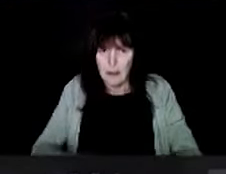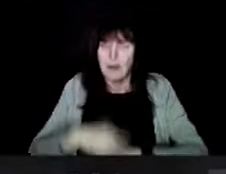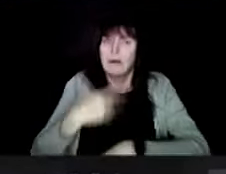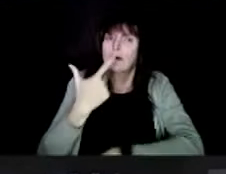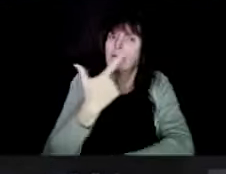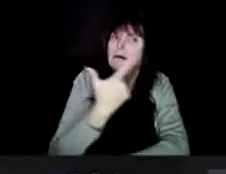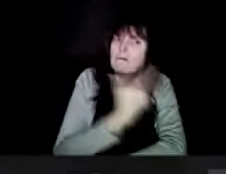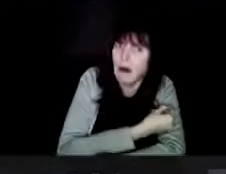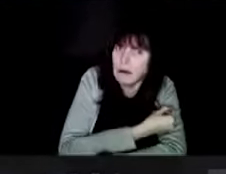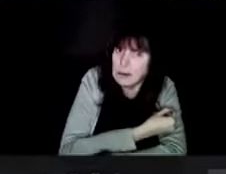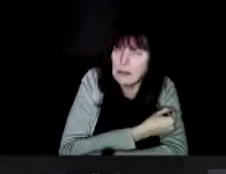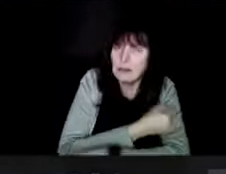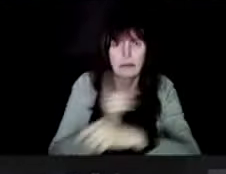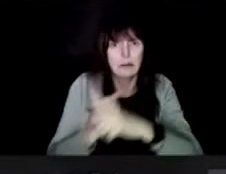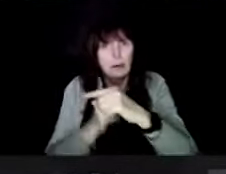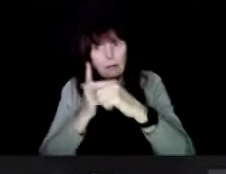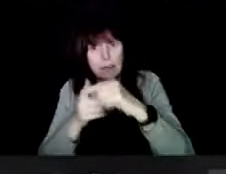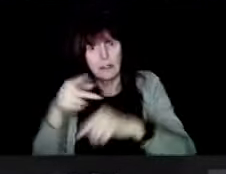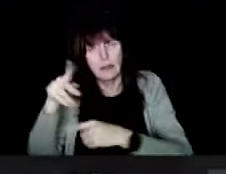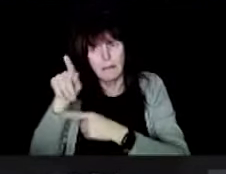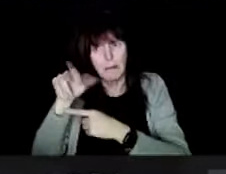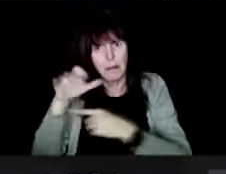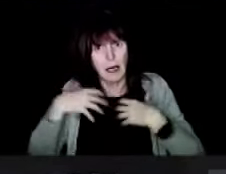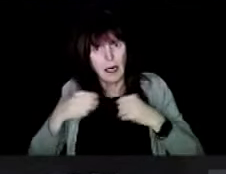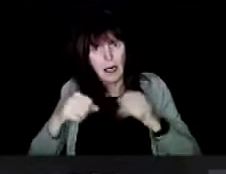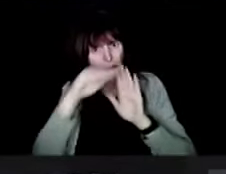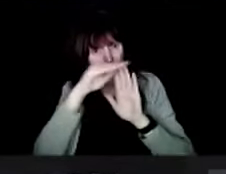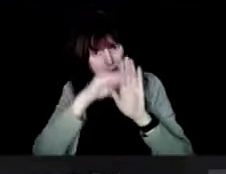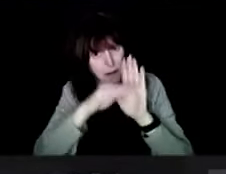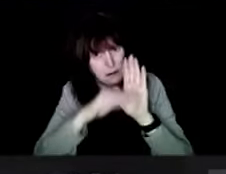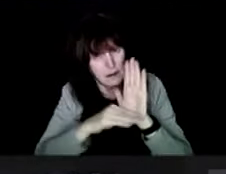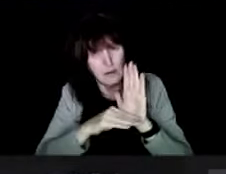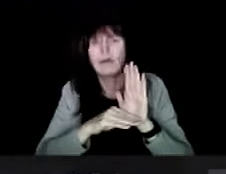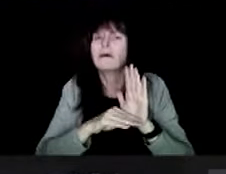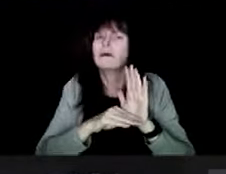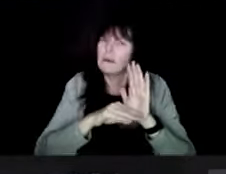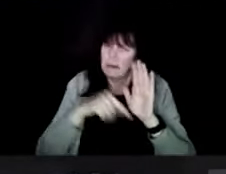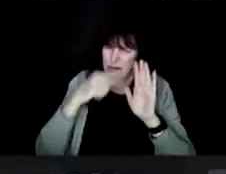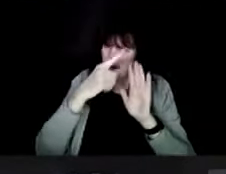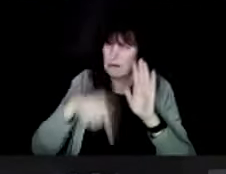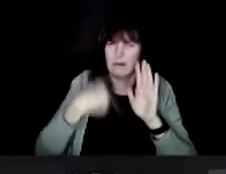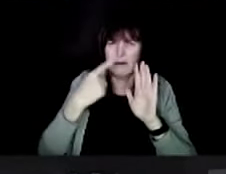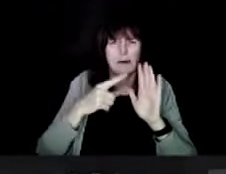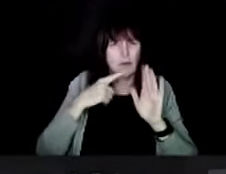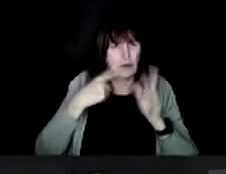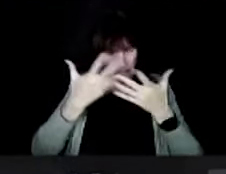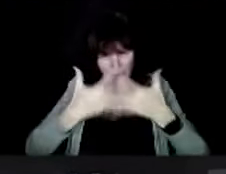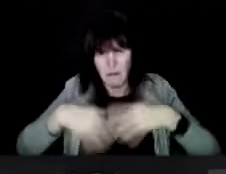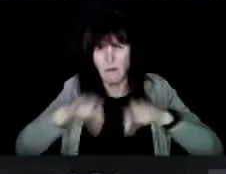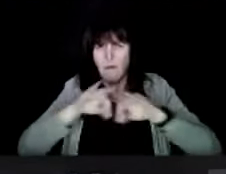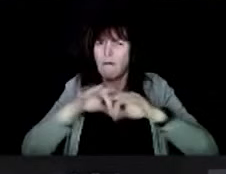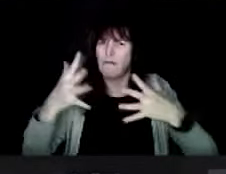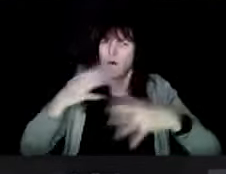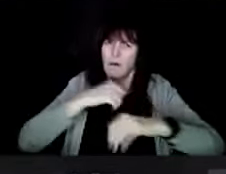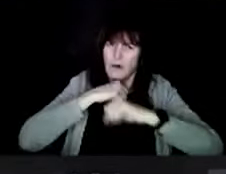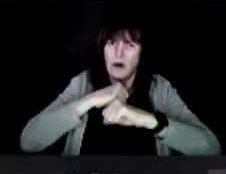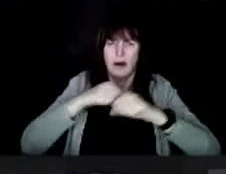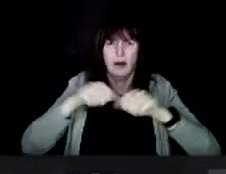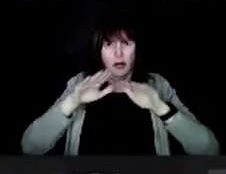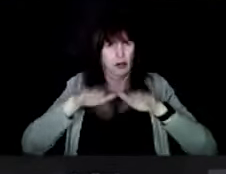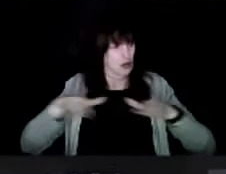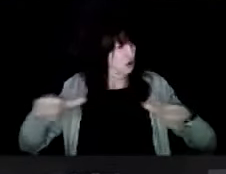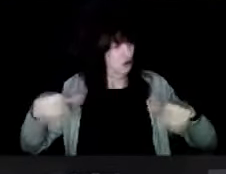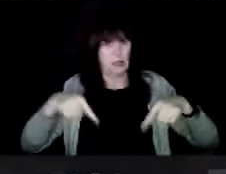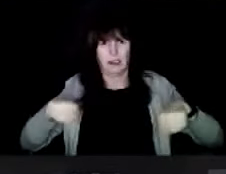remain important to safeguard children's health during this current winter wave. We are also hopeful that we'll begin to